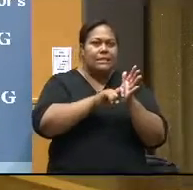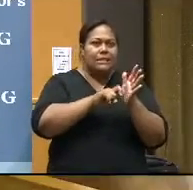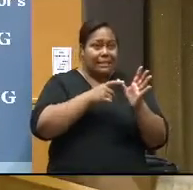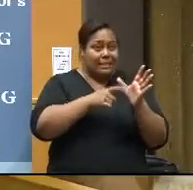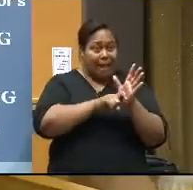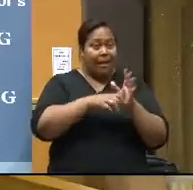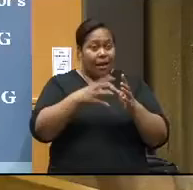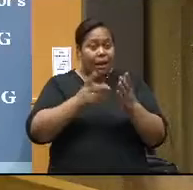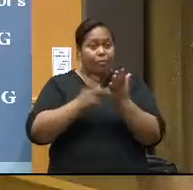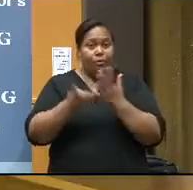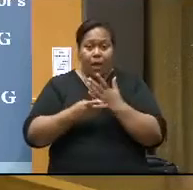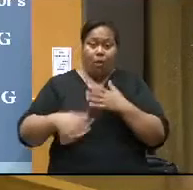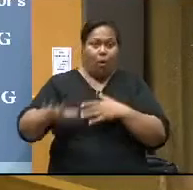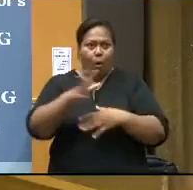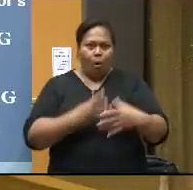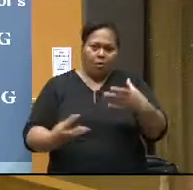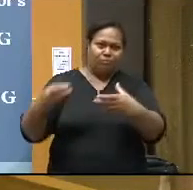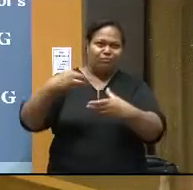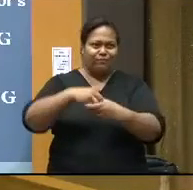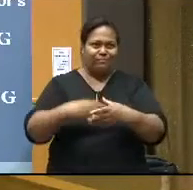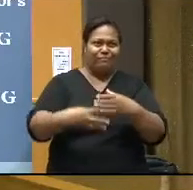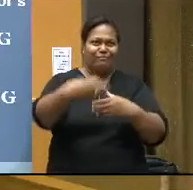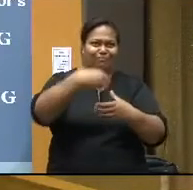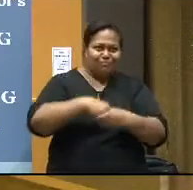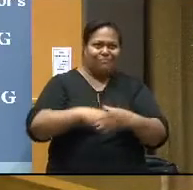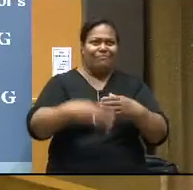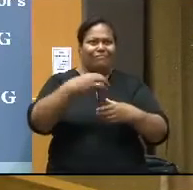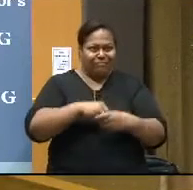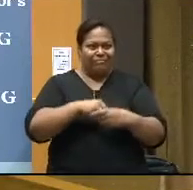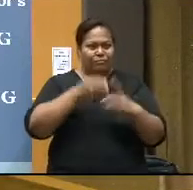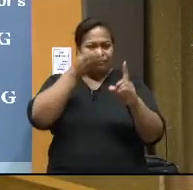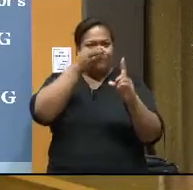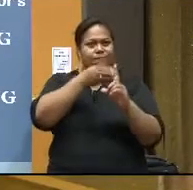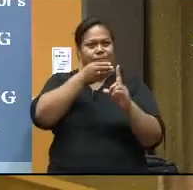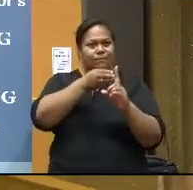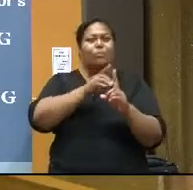were fitting in very clearly with what we wanted to do.